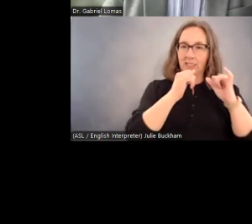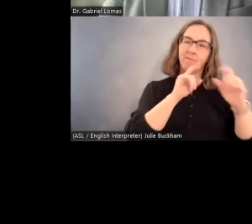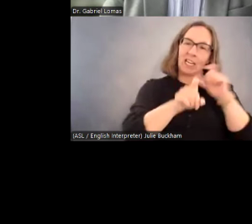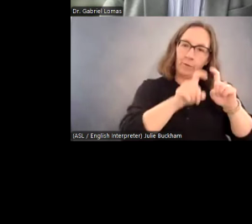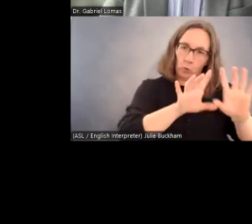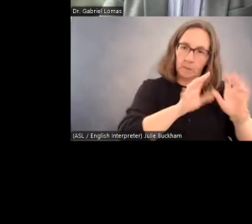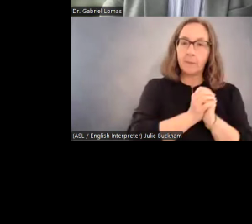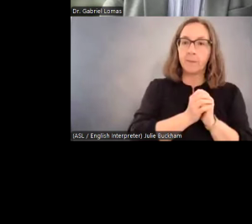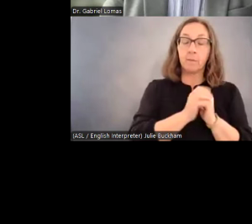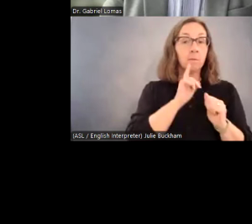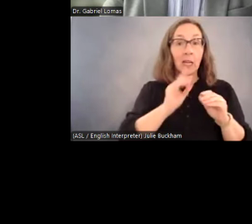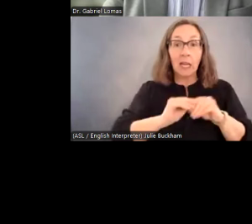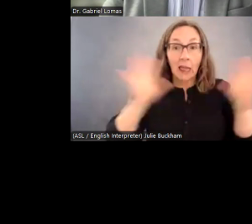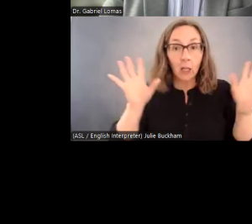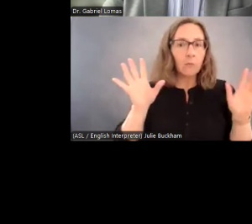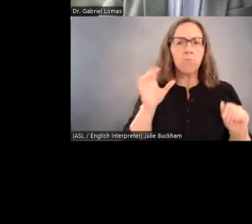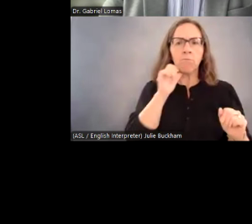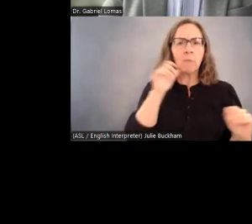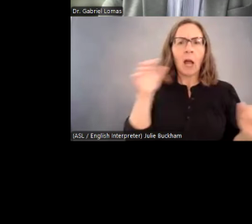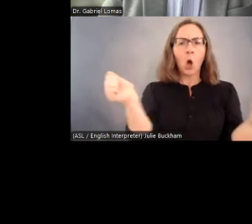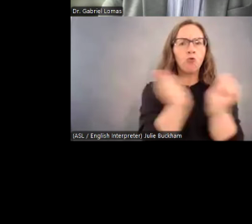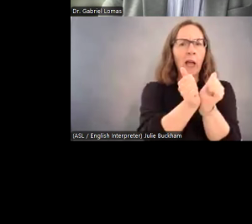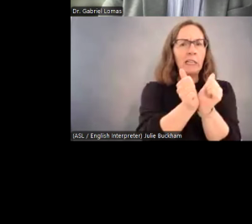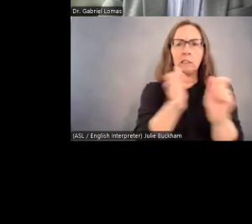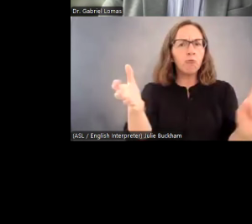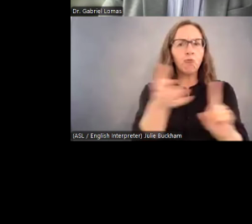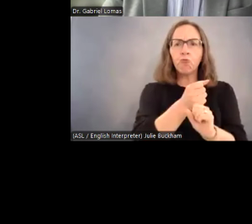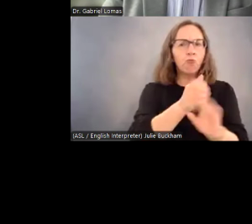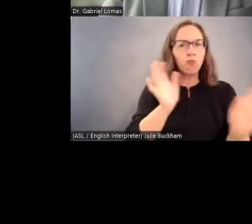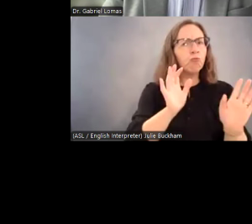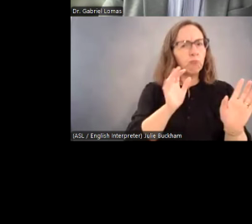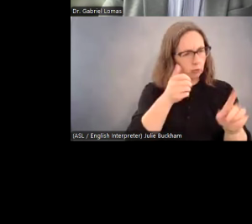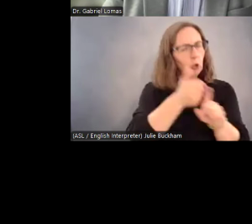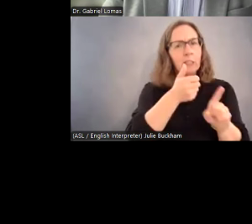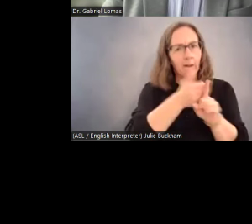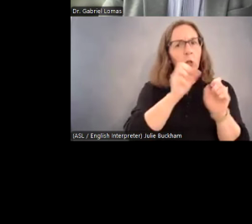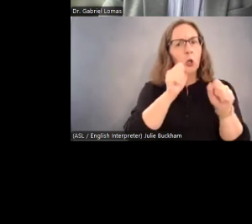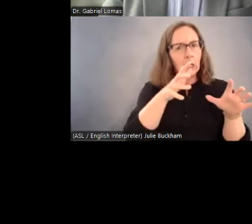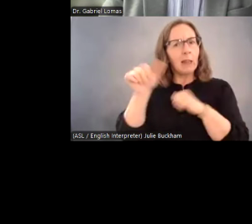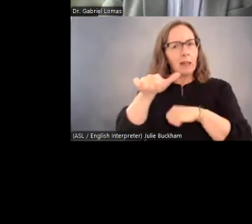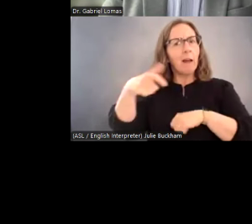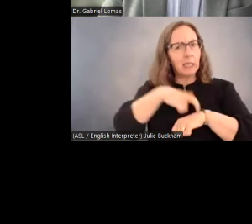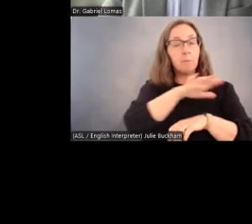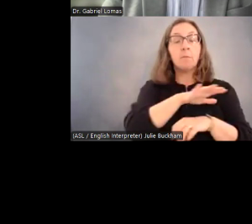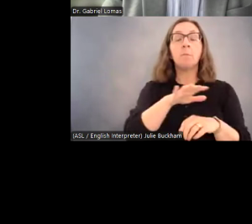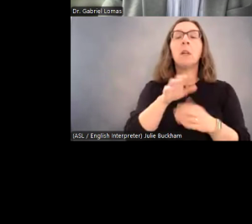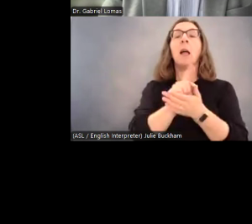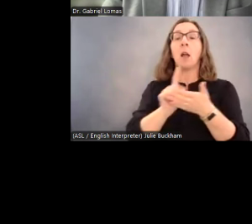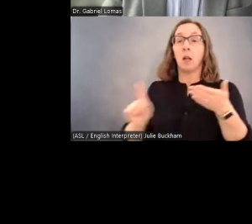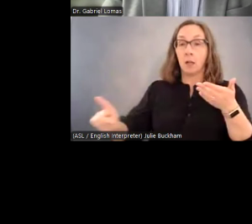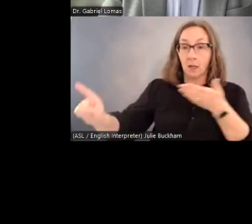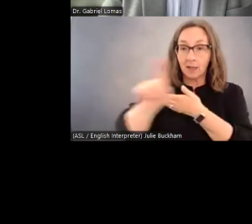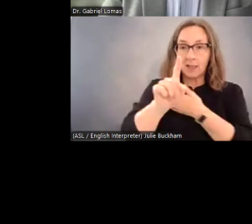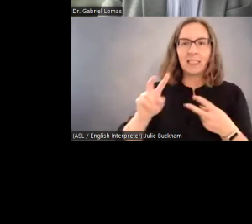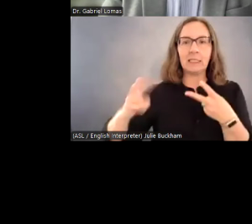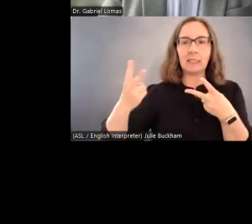she wasn't under arrest. She could leave at any time. There was a follow-up interview about a week later, and